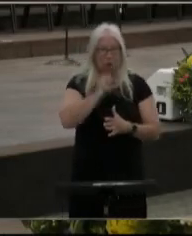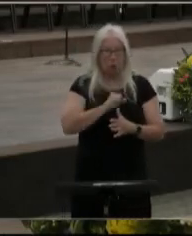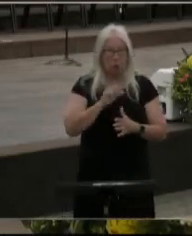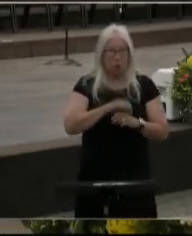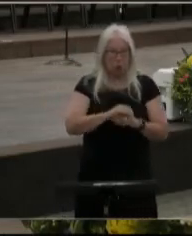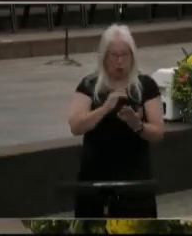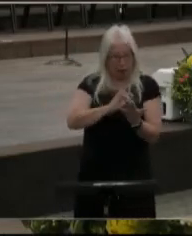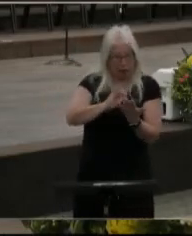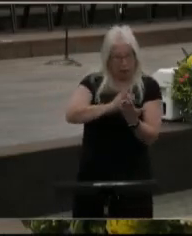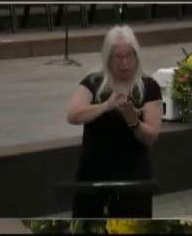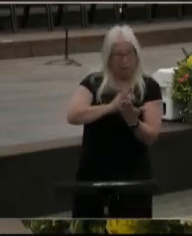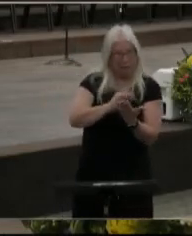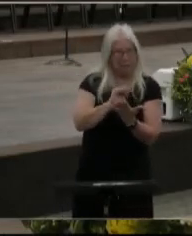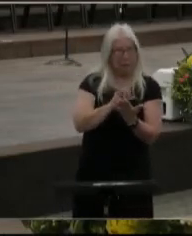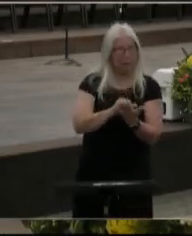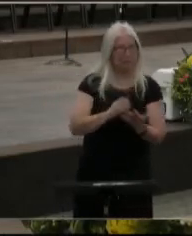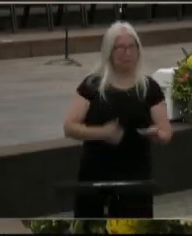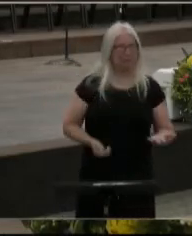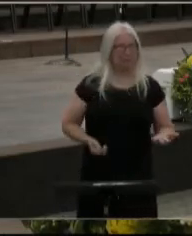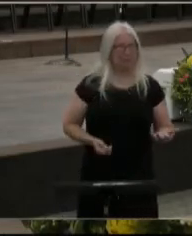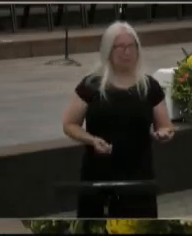holding iPads and tablets?